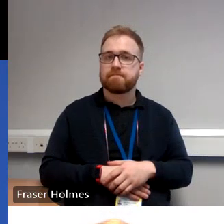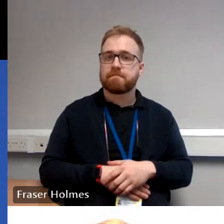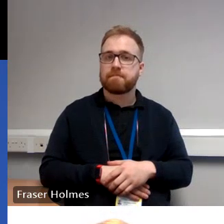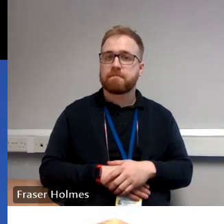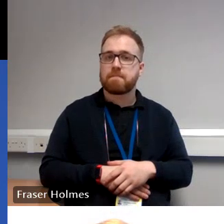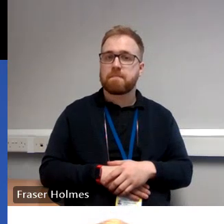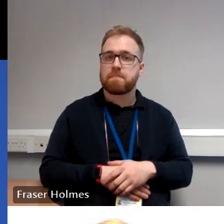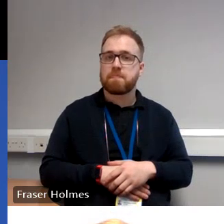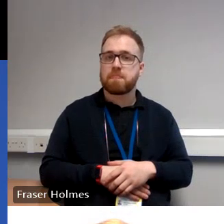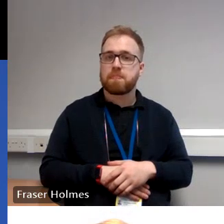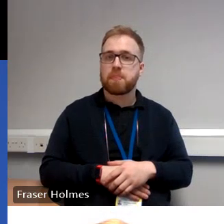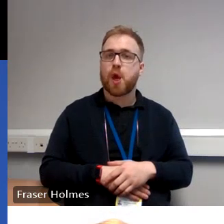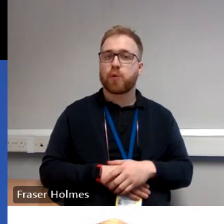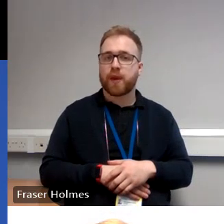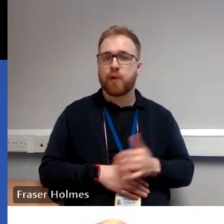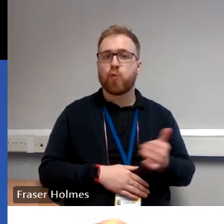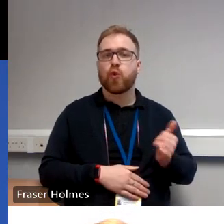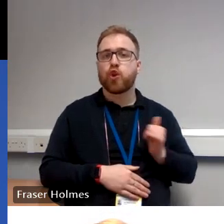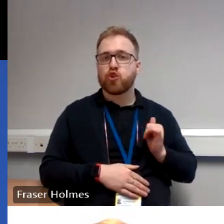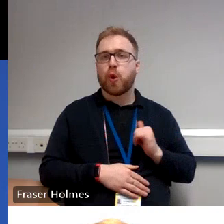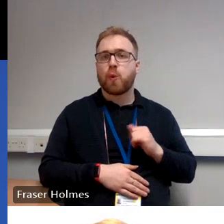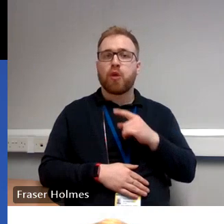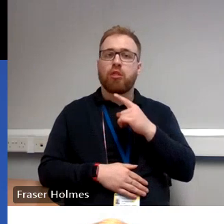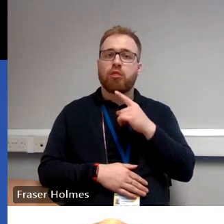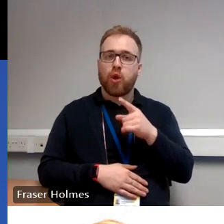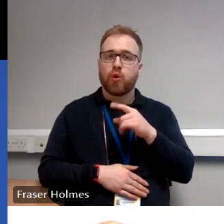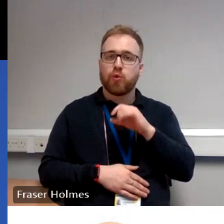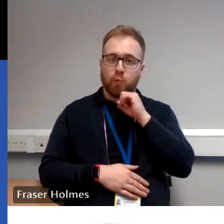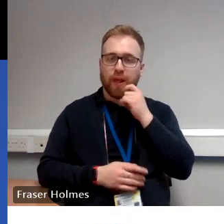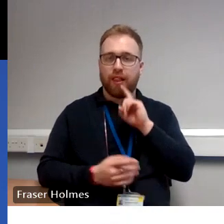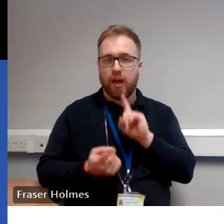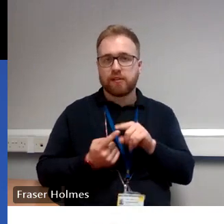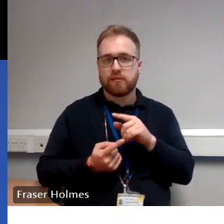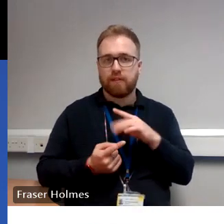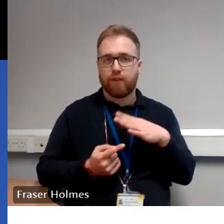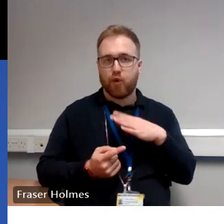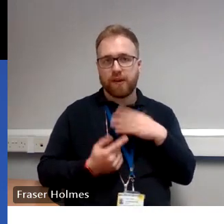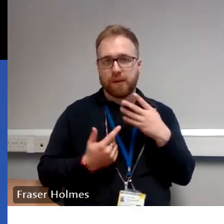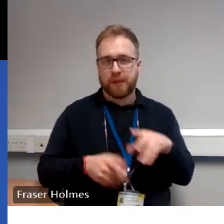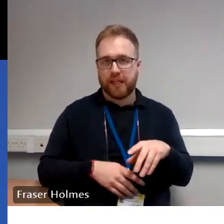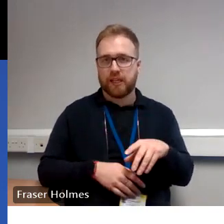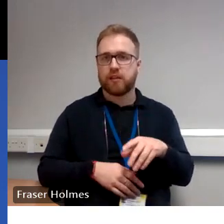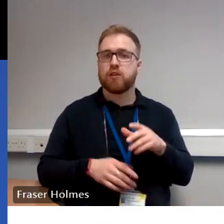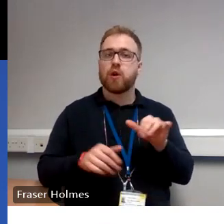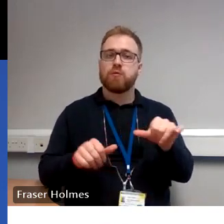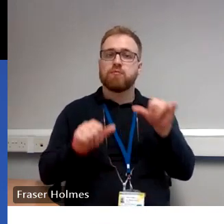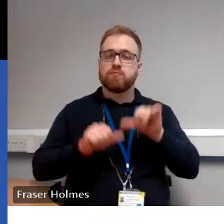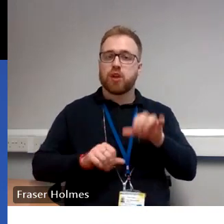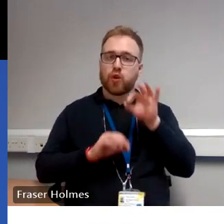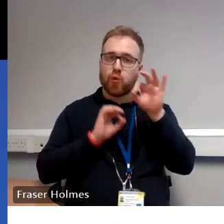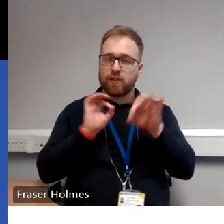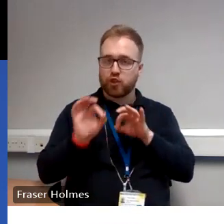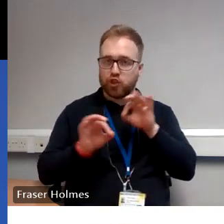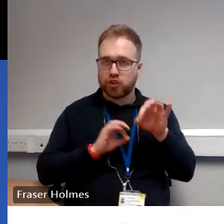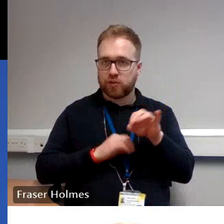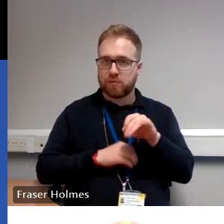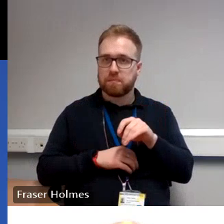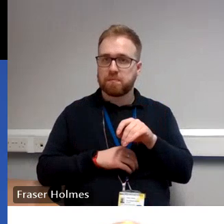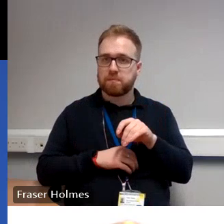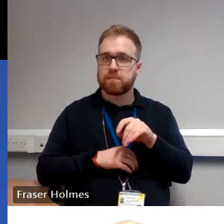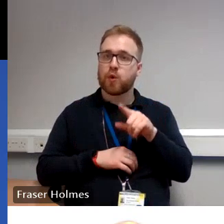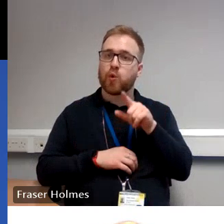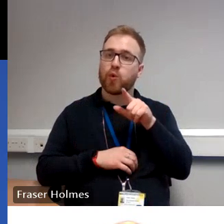Okay, it's probably safe to assume that those who are going to answer have answered by now. So I'll now move on to the next question. Your